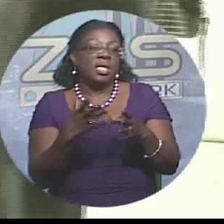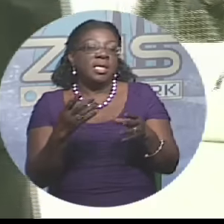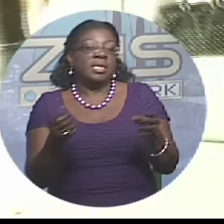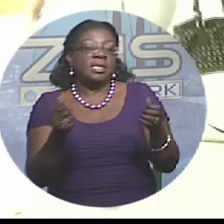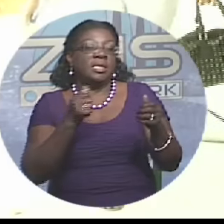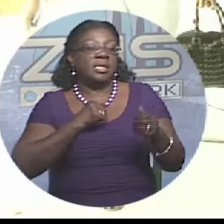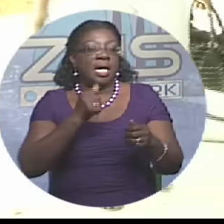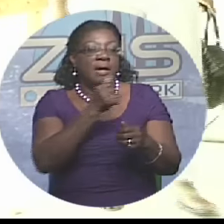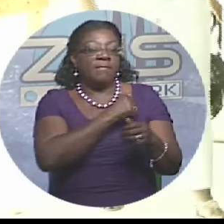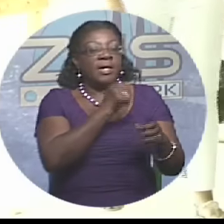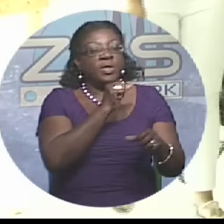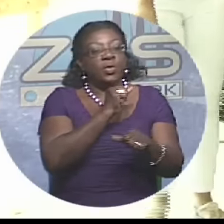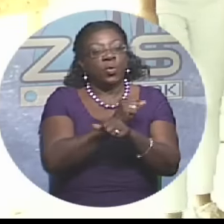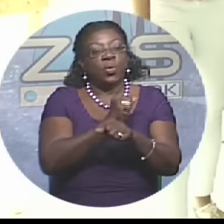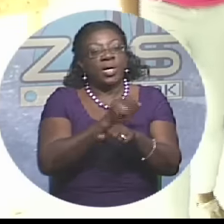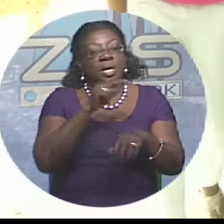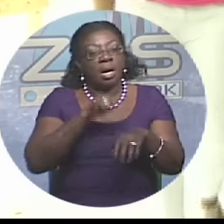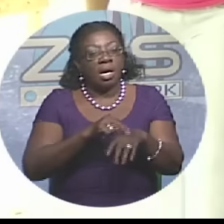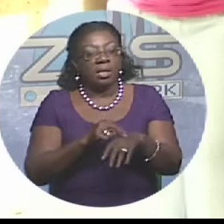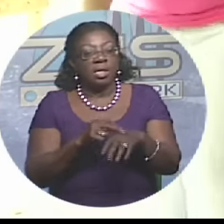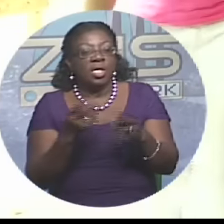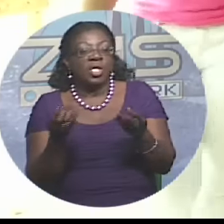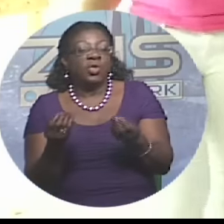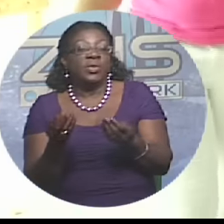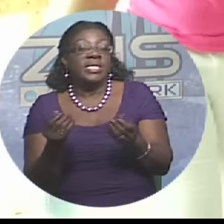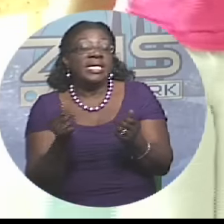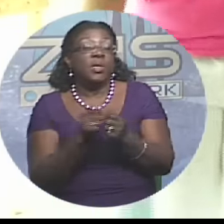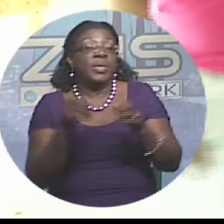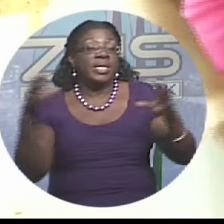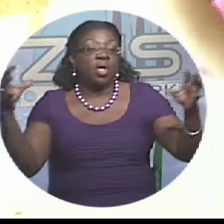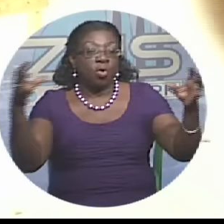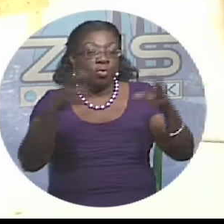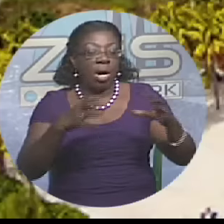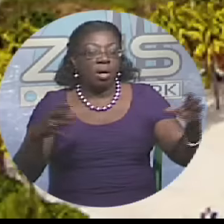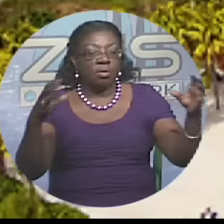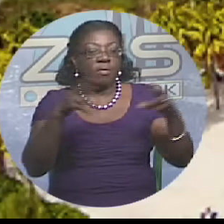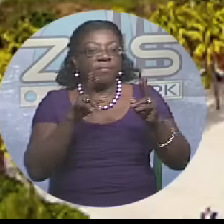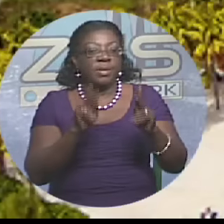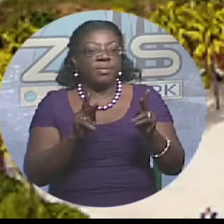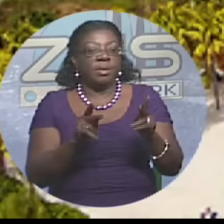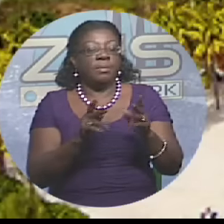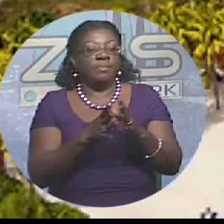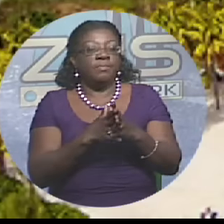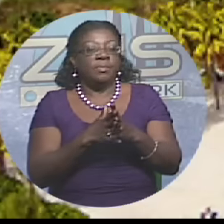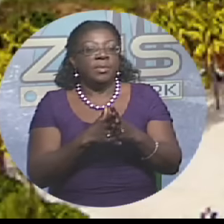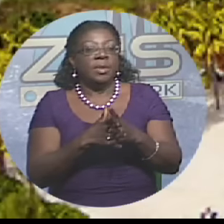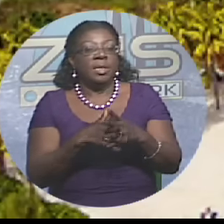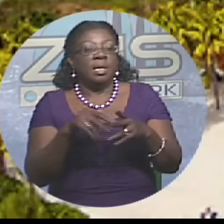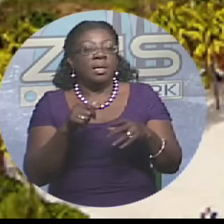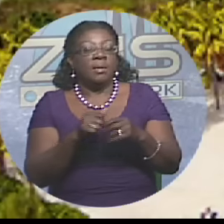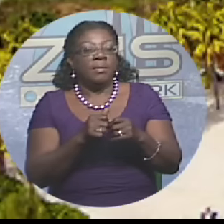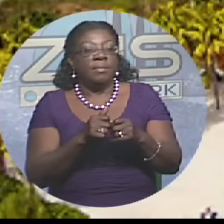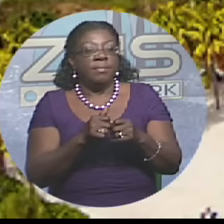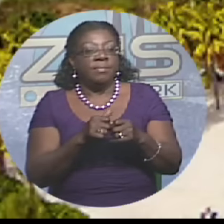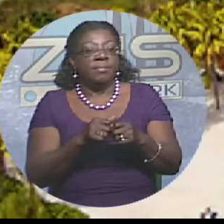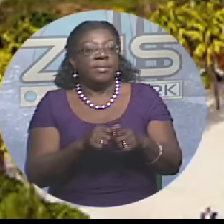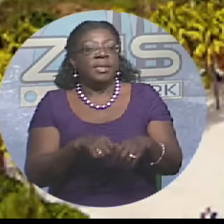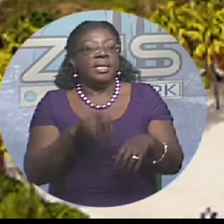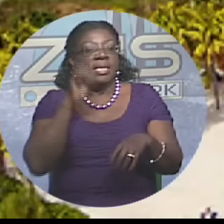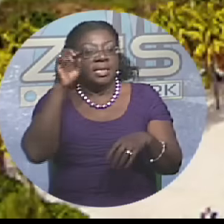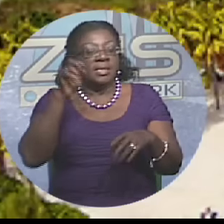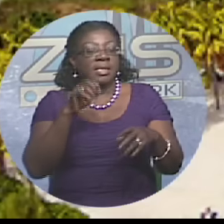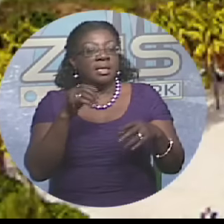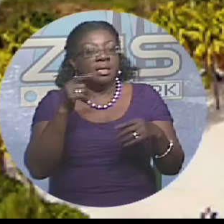with the crowd. According to Farquharson, while there is currently limited job availability in the hospitality industry, he is